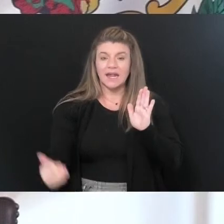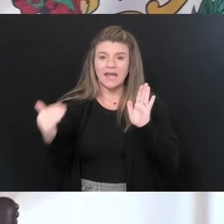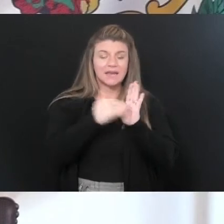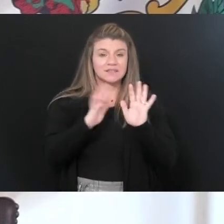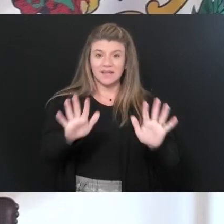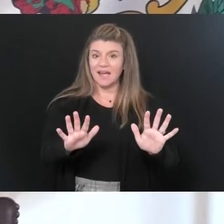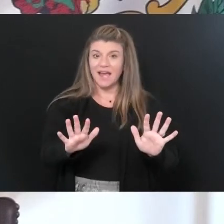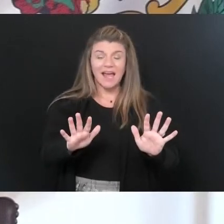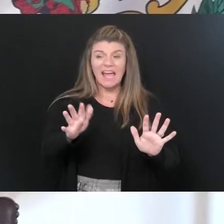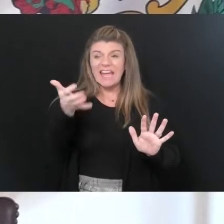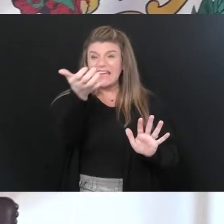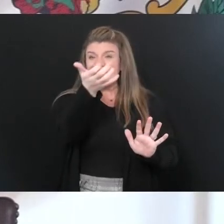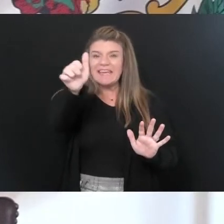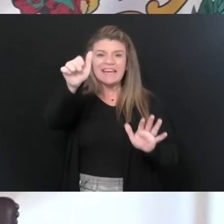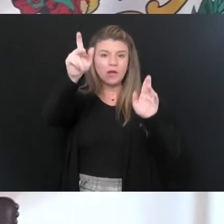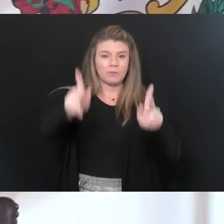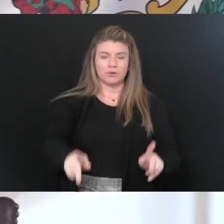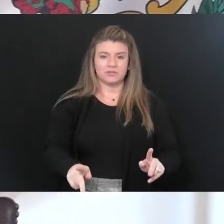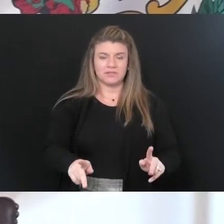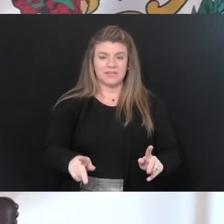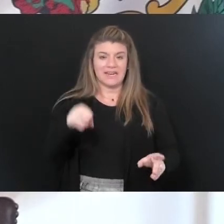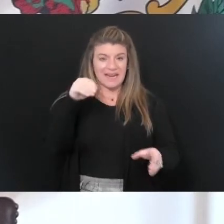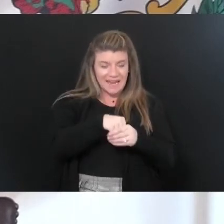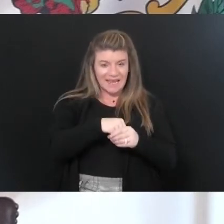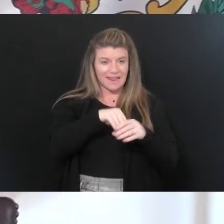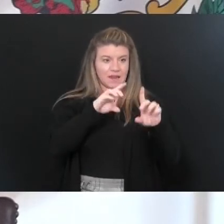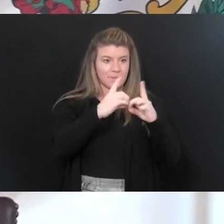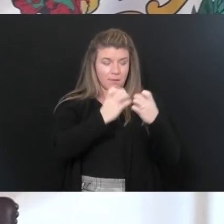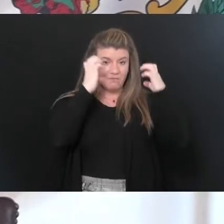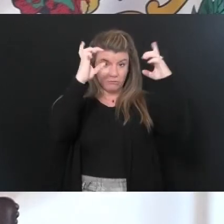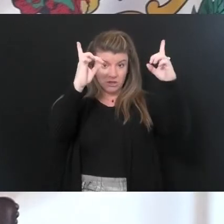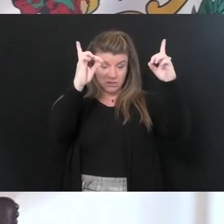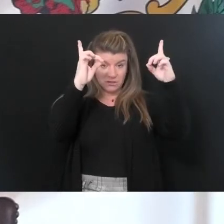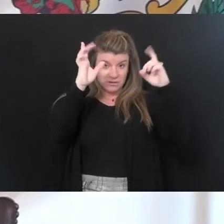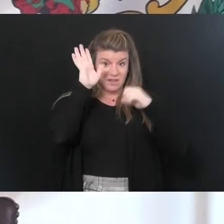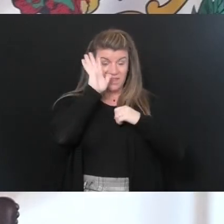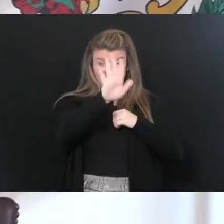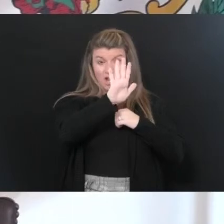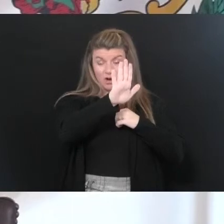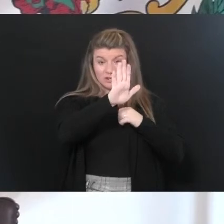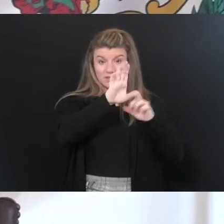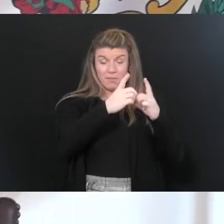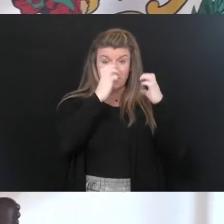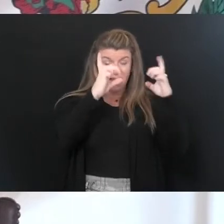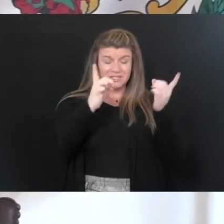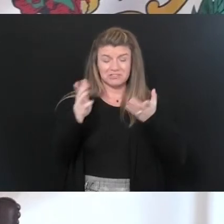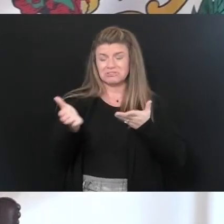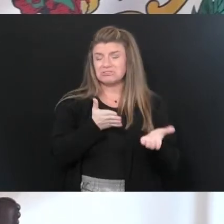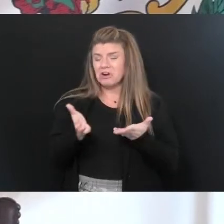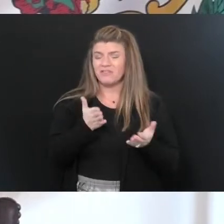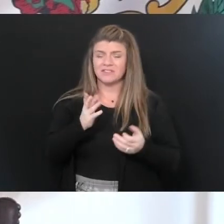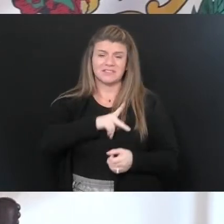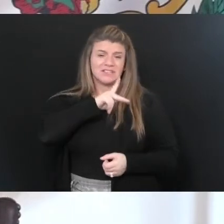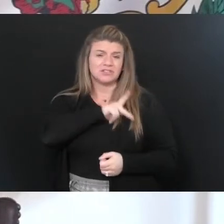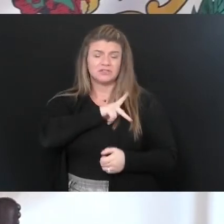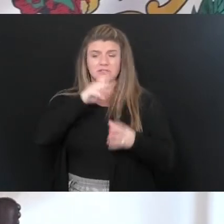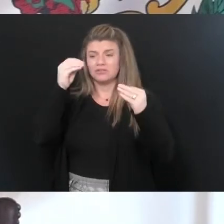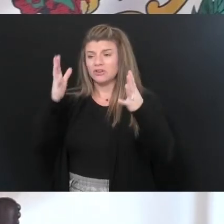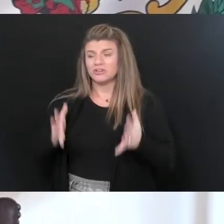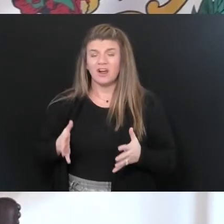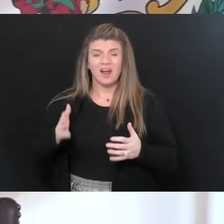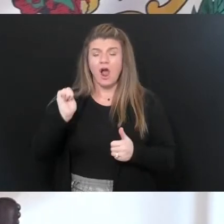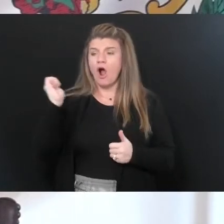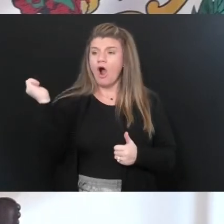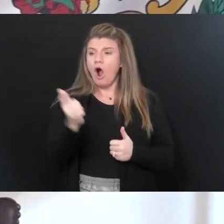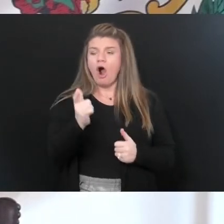people, anybody within our Department of Education, you know, teachers, service personnel, all the people that are putting